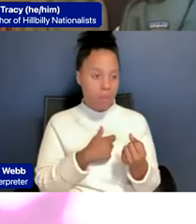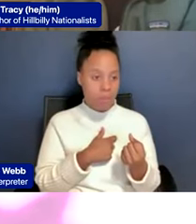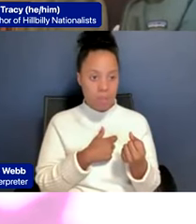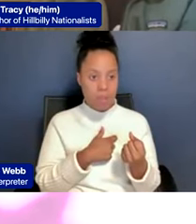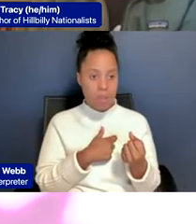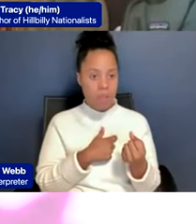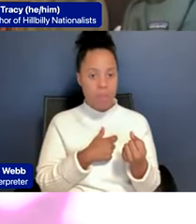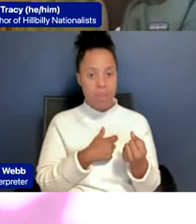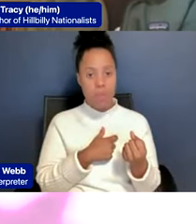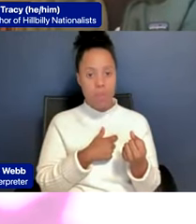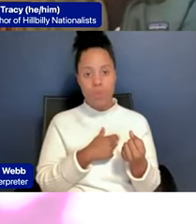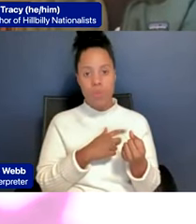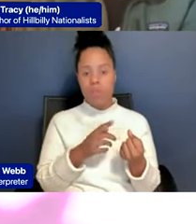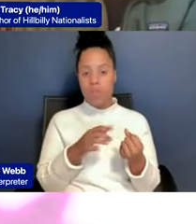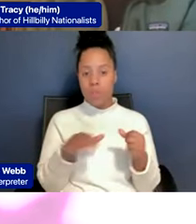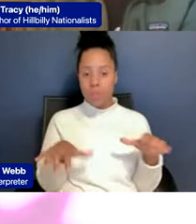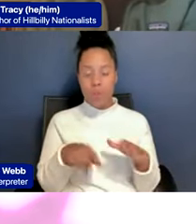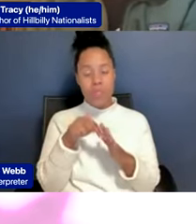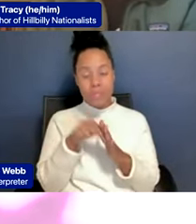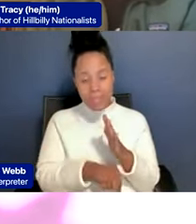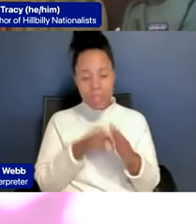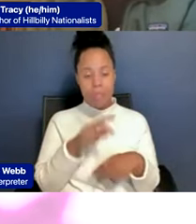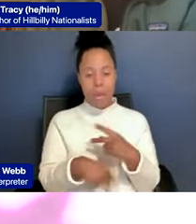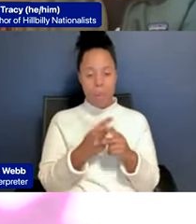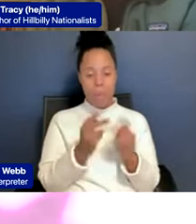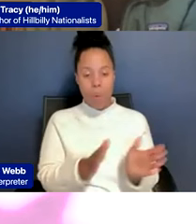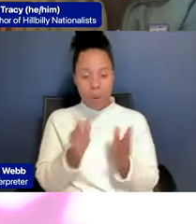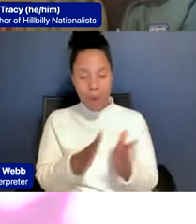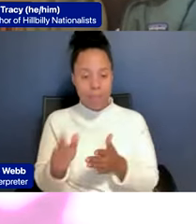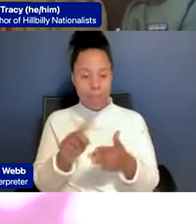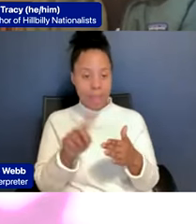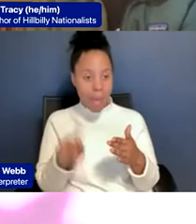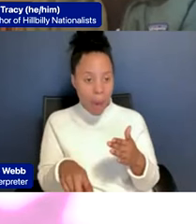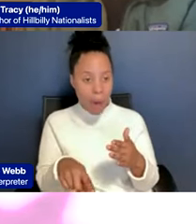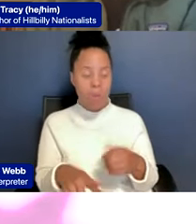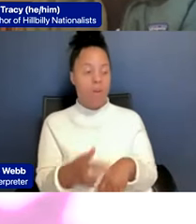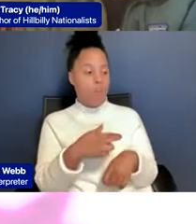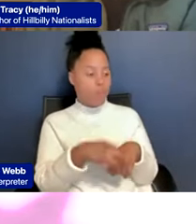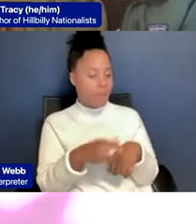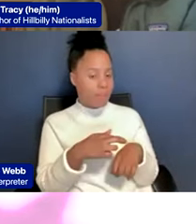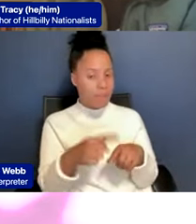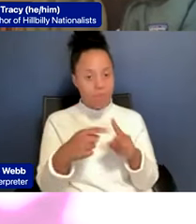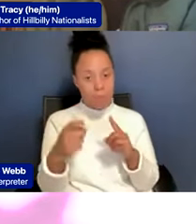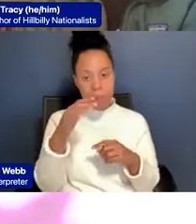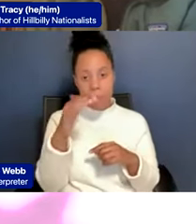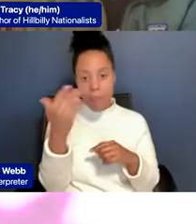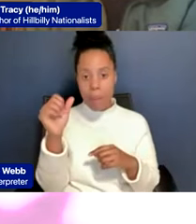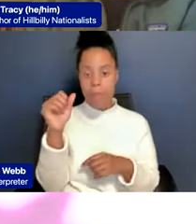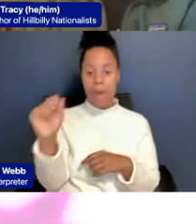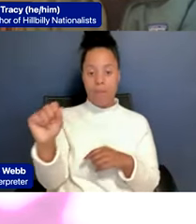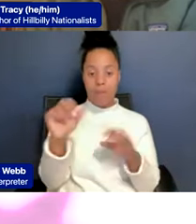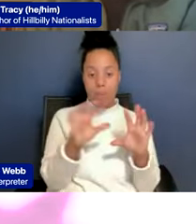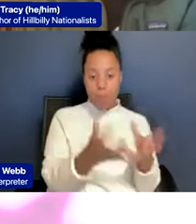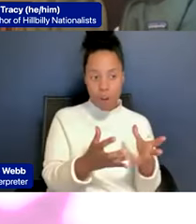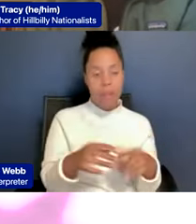to do the deep type of organizing that Kamau references, that the Black Panther Party and the First Rainbow Coalitions attempted